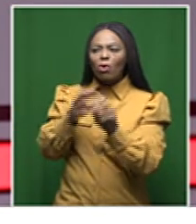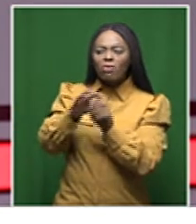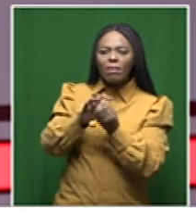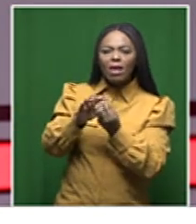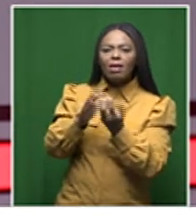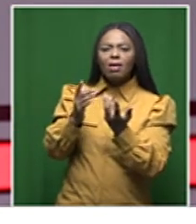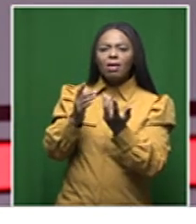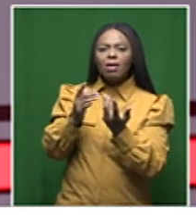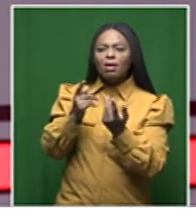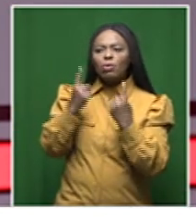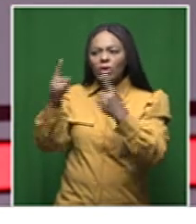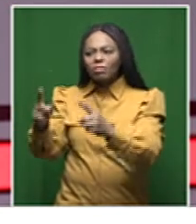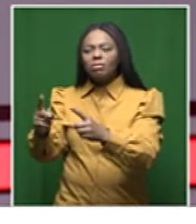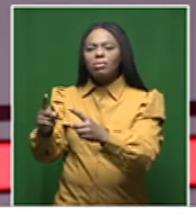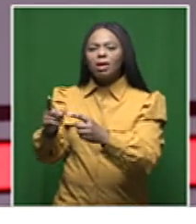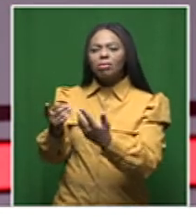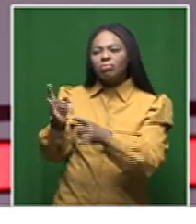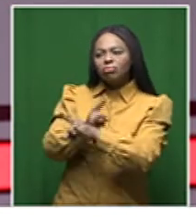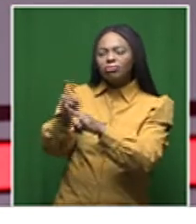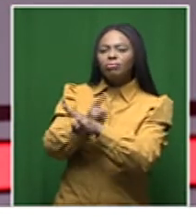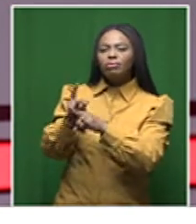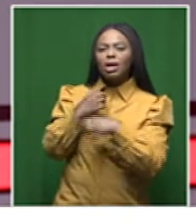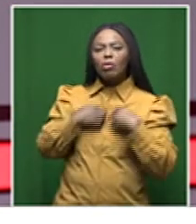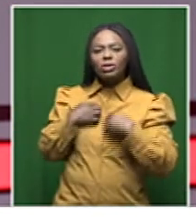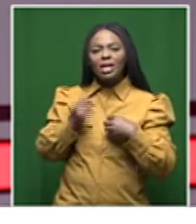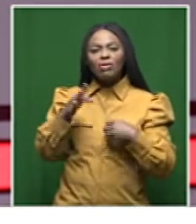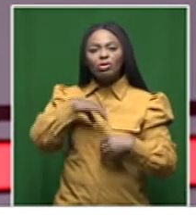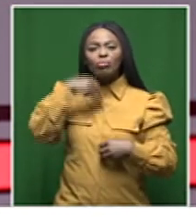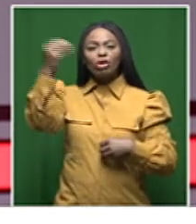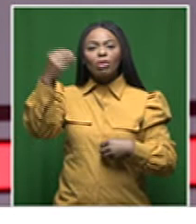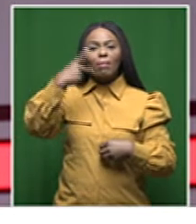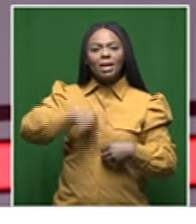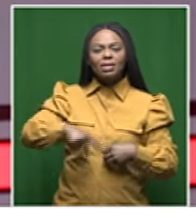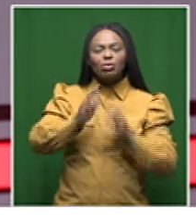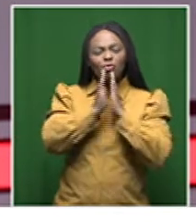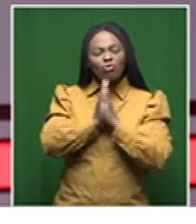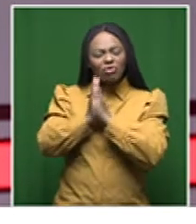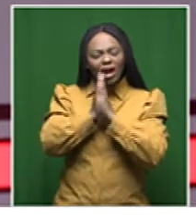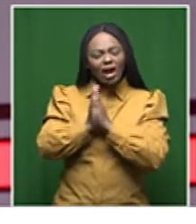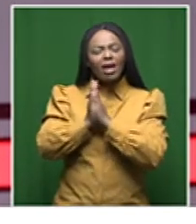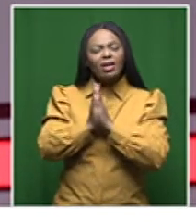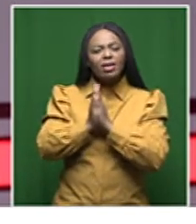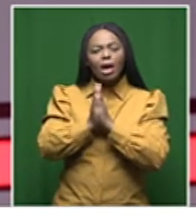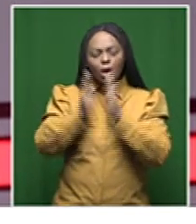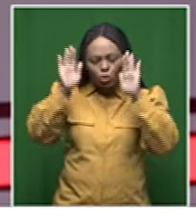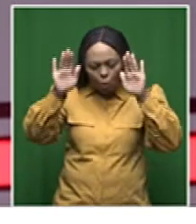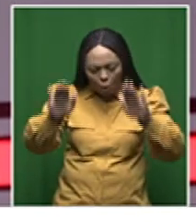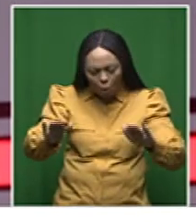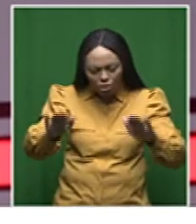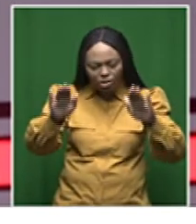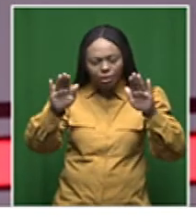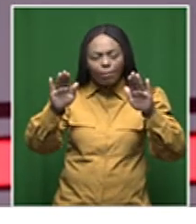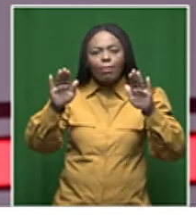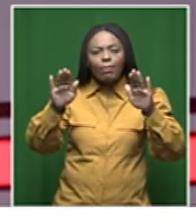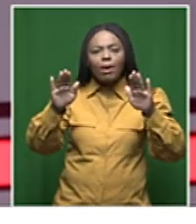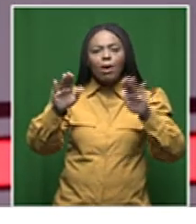where you can run to emotionally. If you're a spiritual person, that could be prayer, that could be worship. Just take one day at a